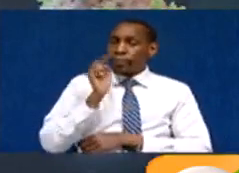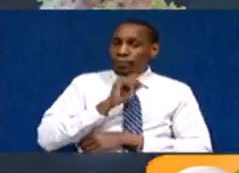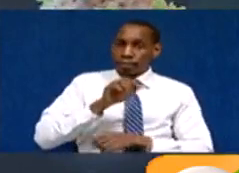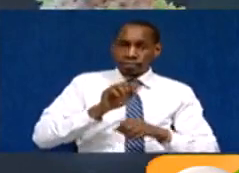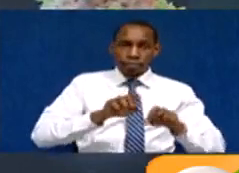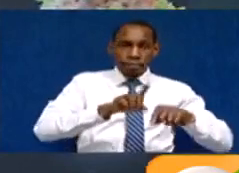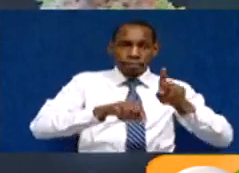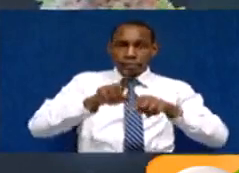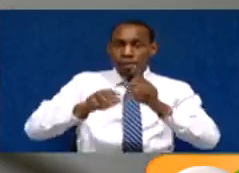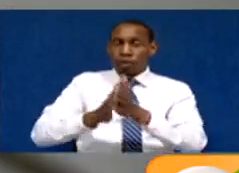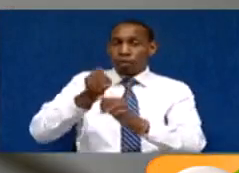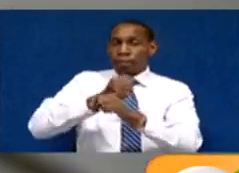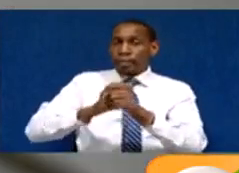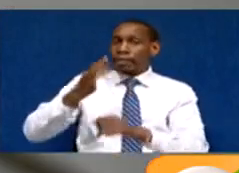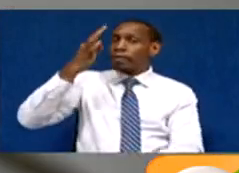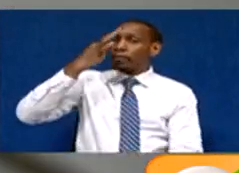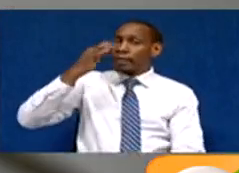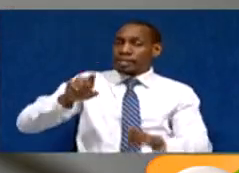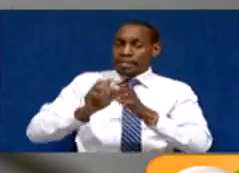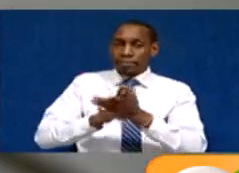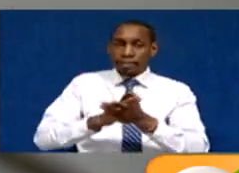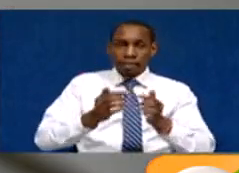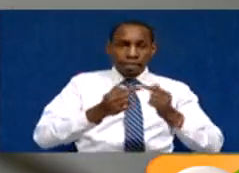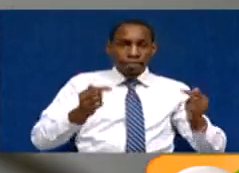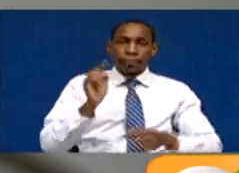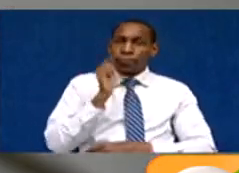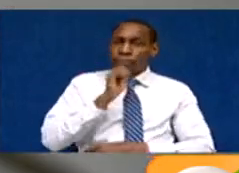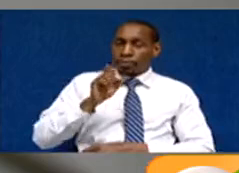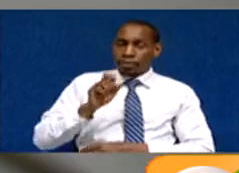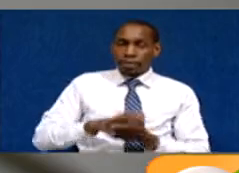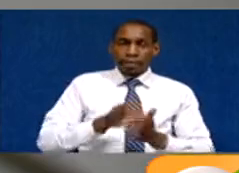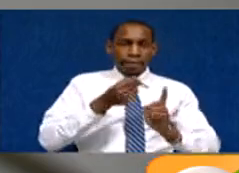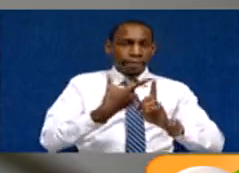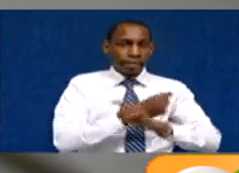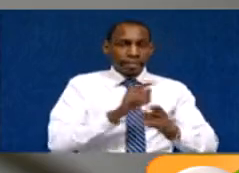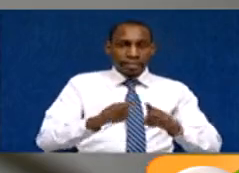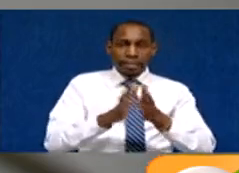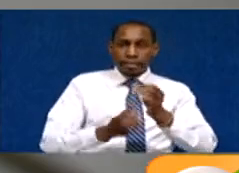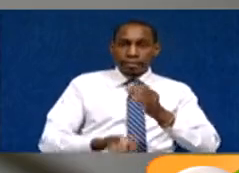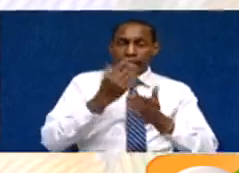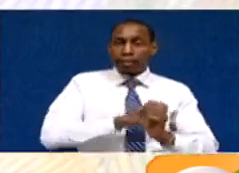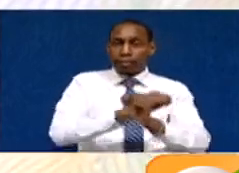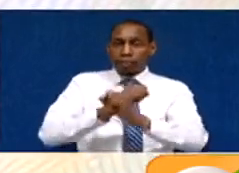mutations to create nasal vaccines that will have to compete against highly effective vaccines that trigger